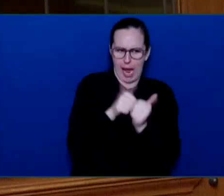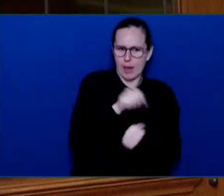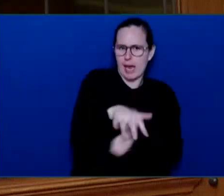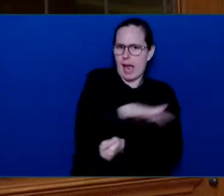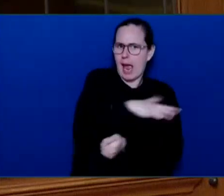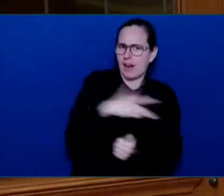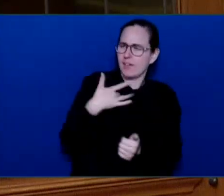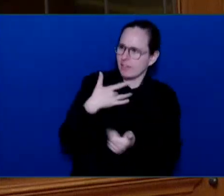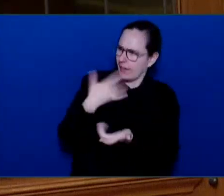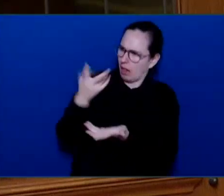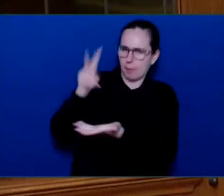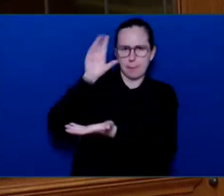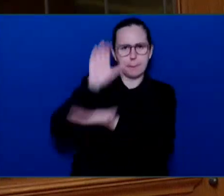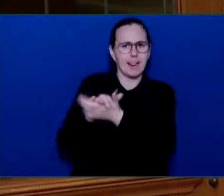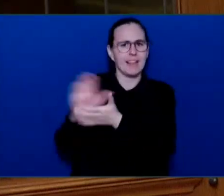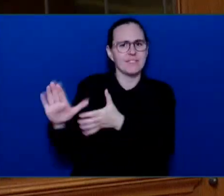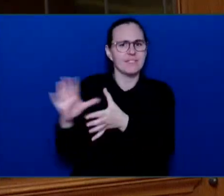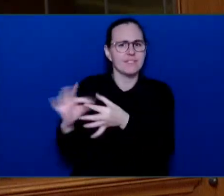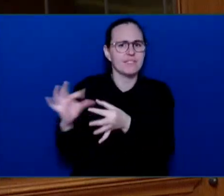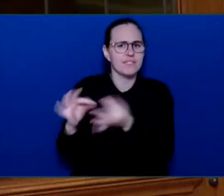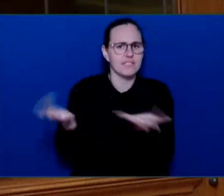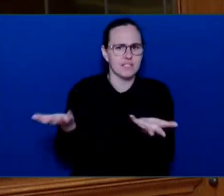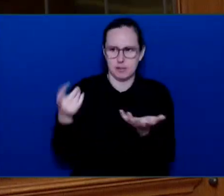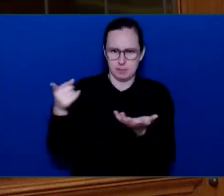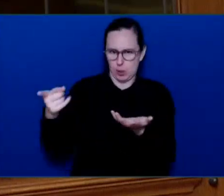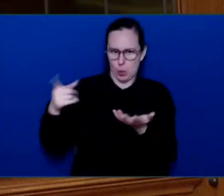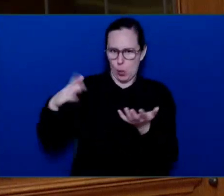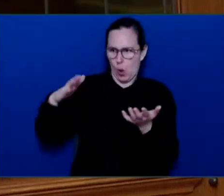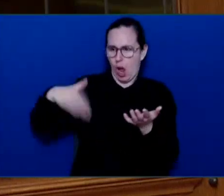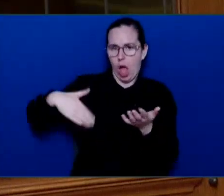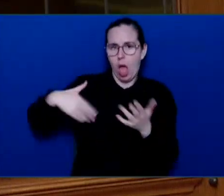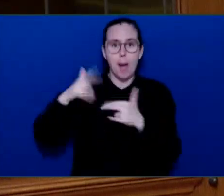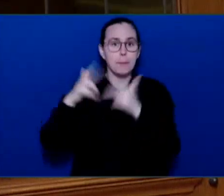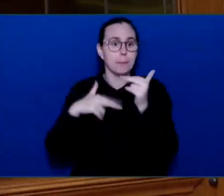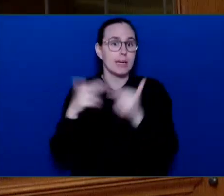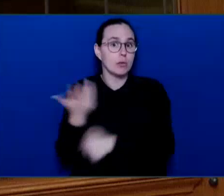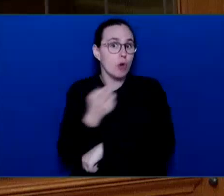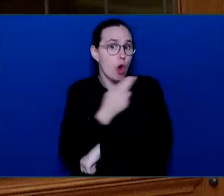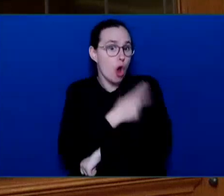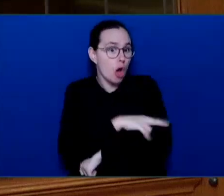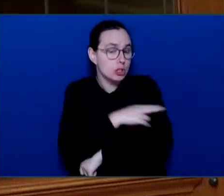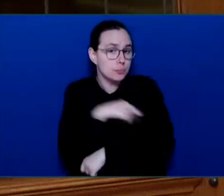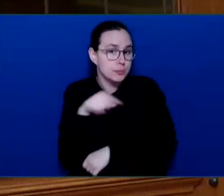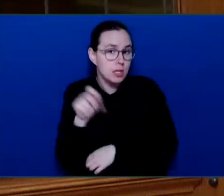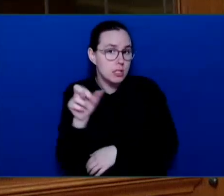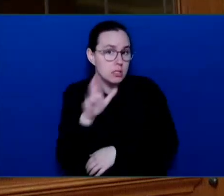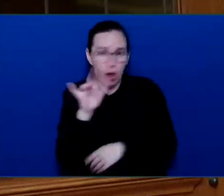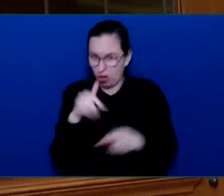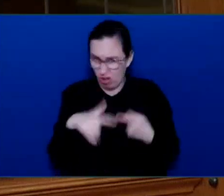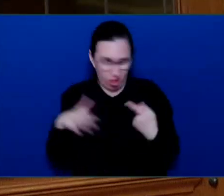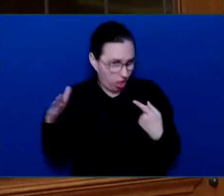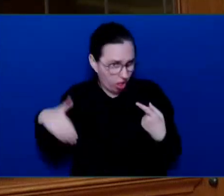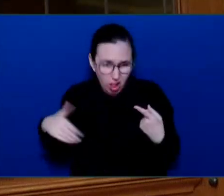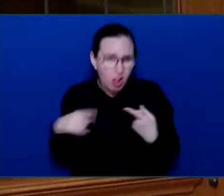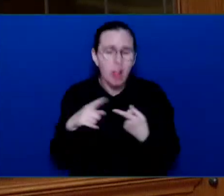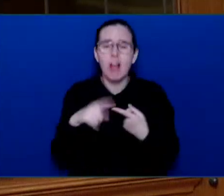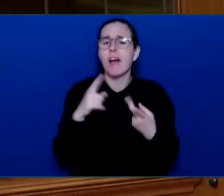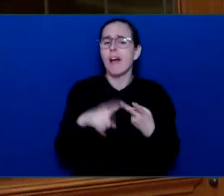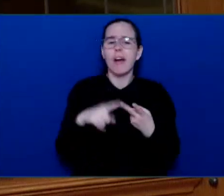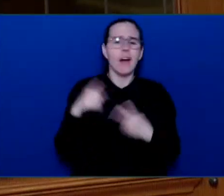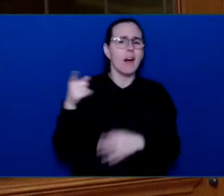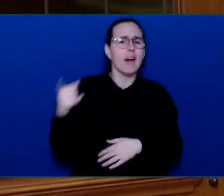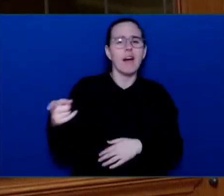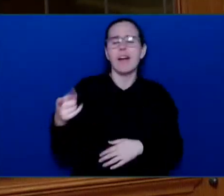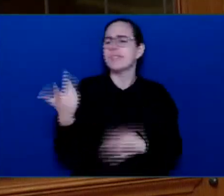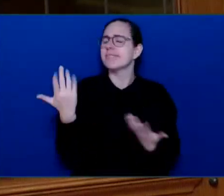needed hospital in Surrey? They are sending more and more and more of our kids to school in portables,